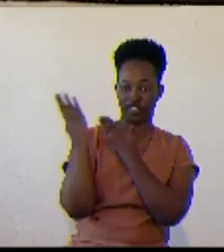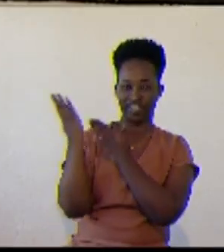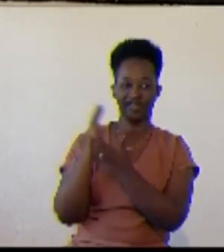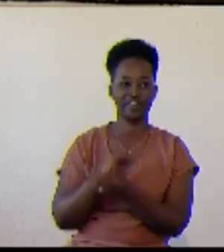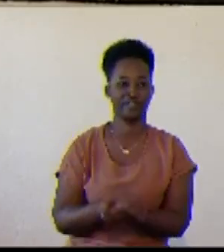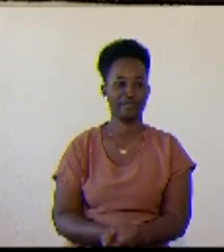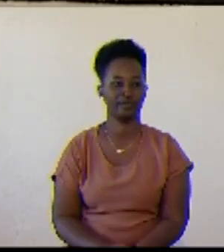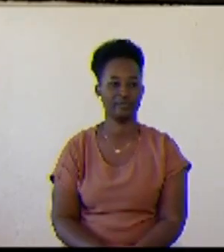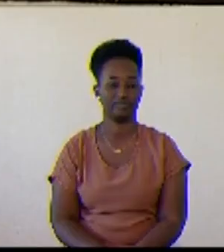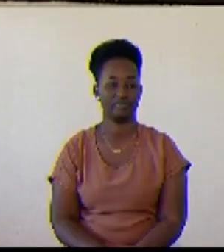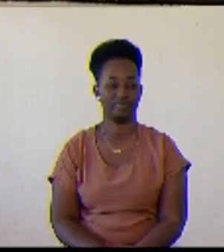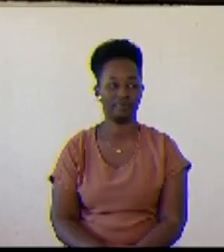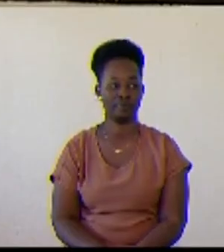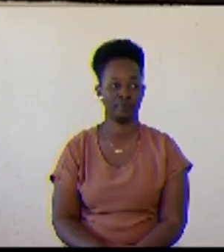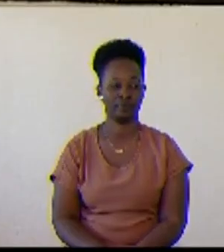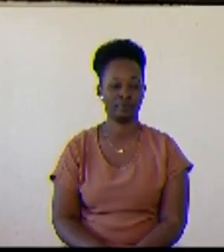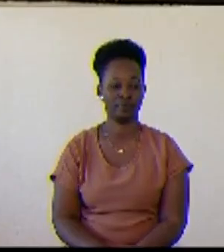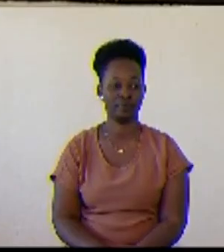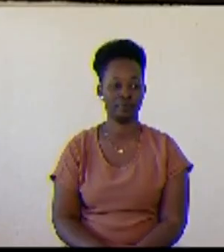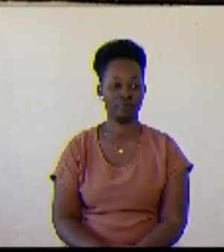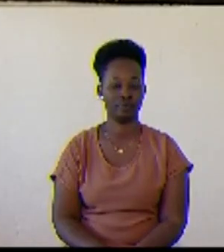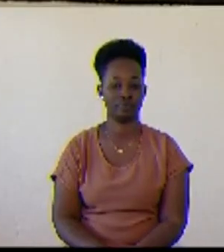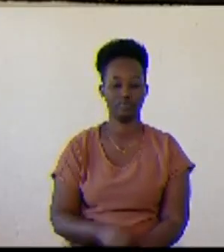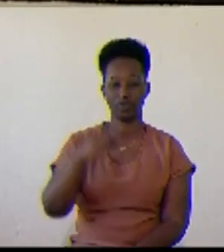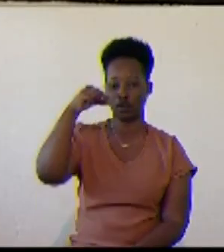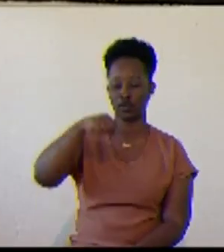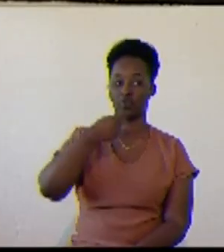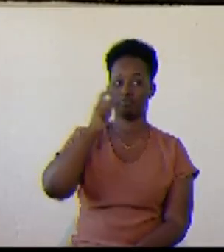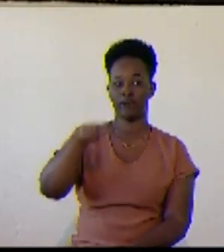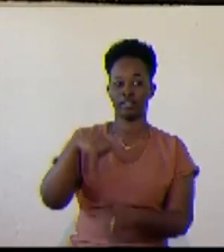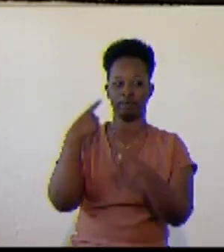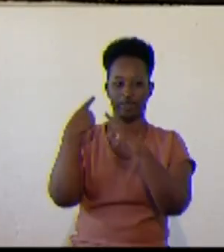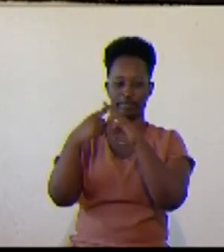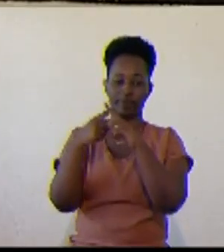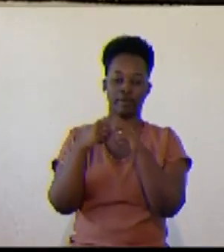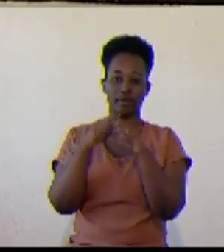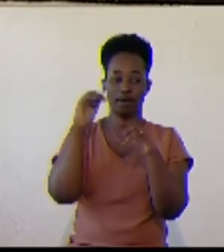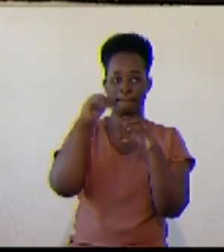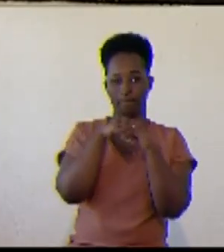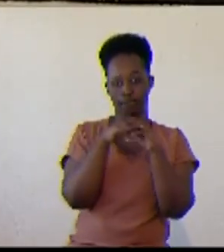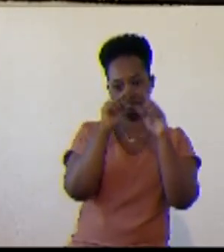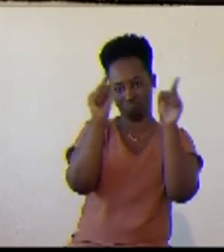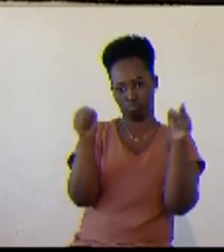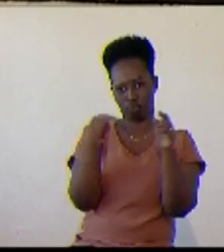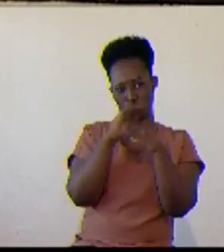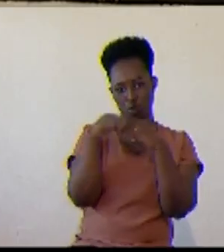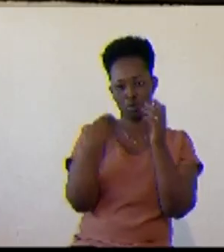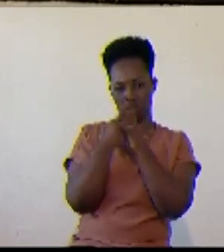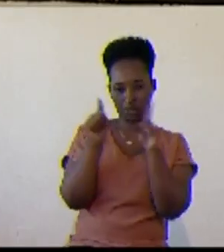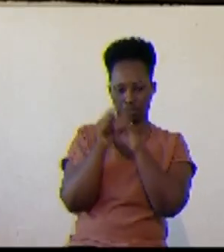is our total revenue function. This Q must be multiplied throughout the whole bracket. Q times